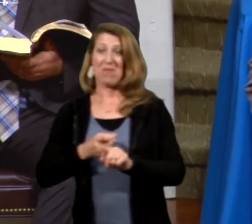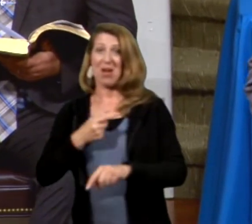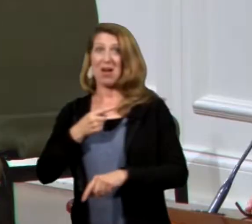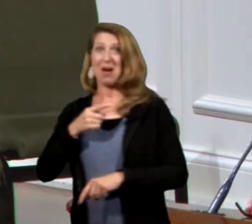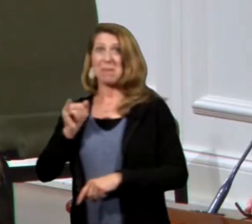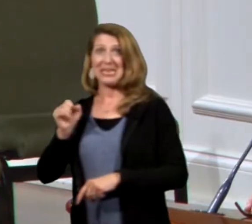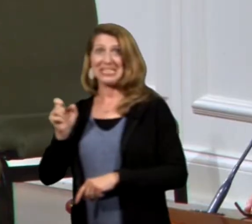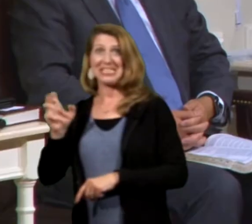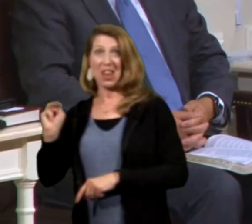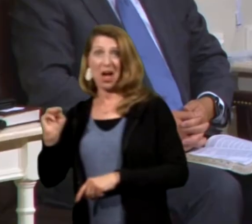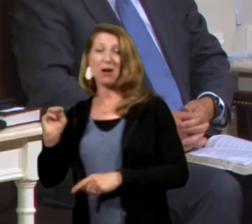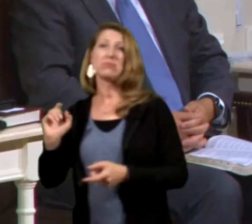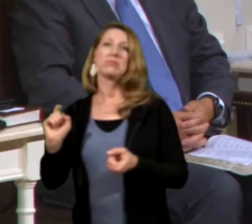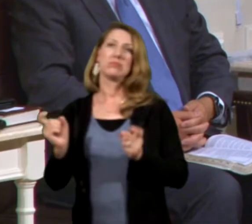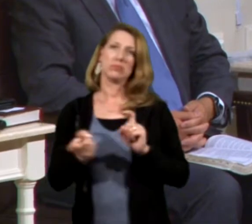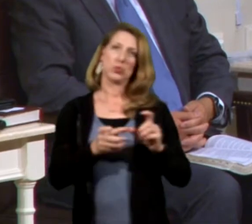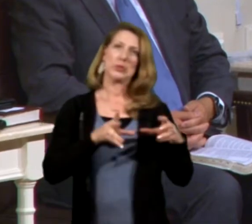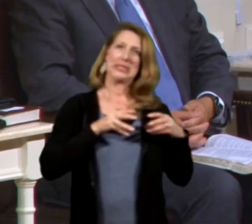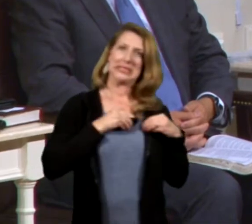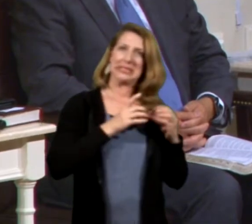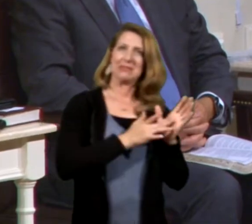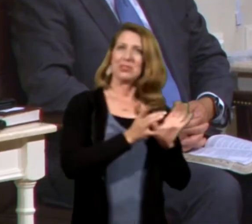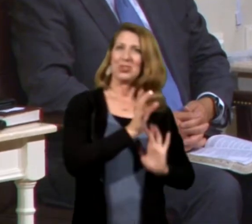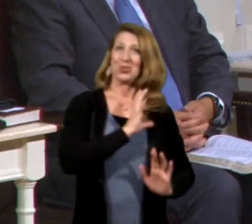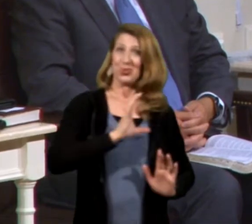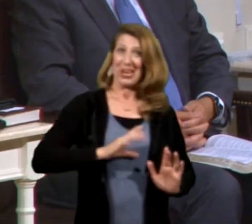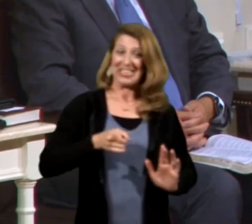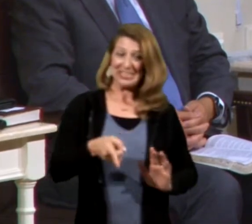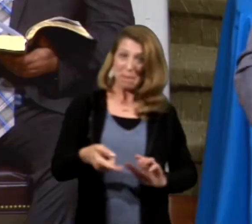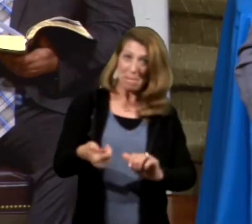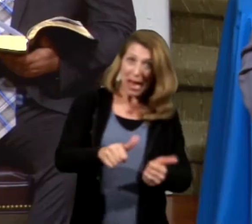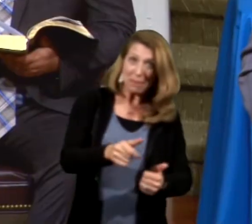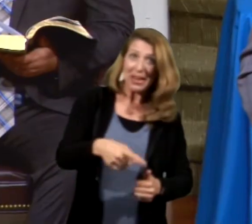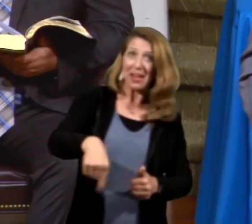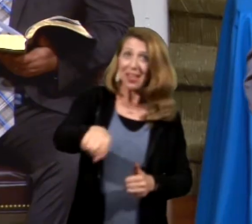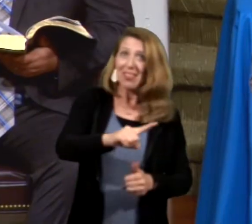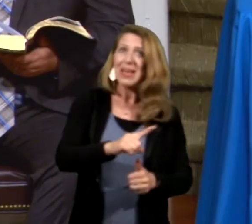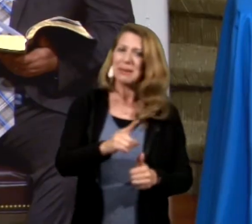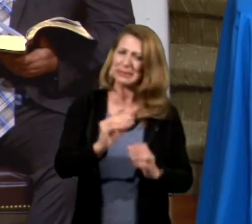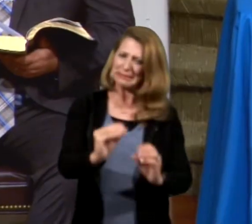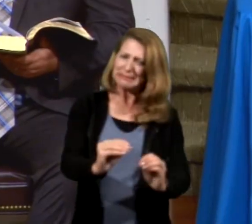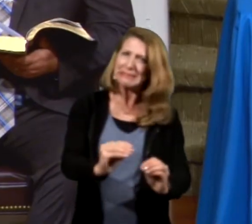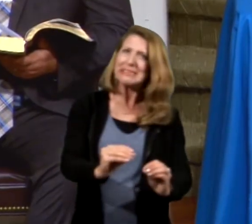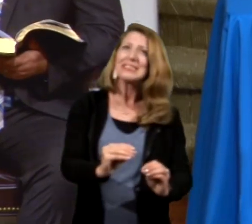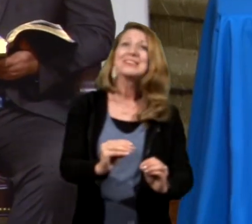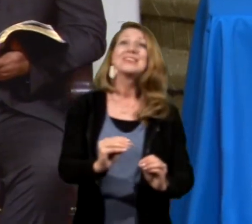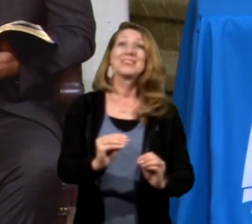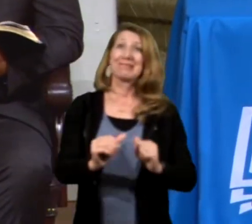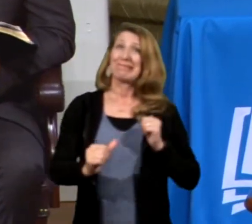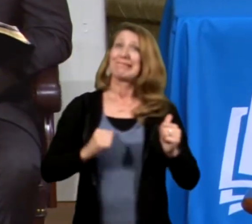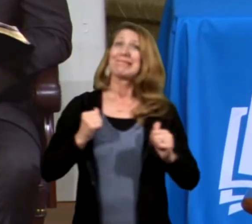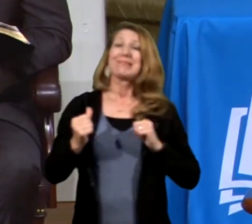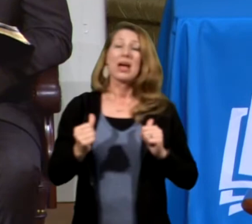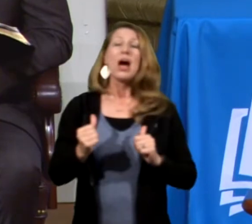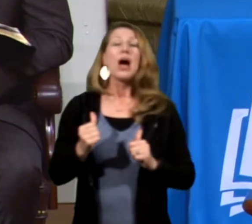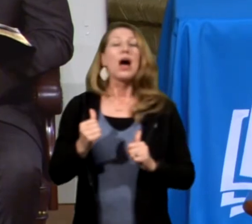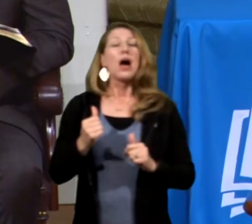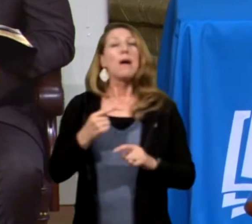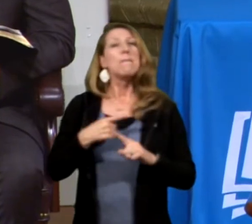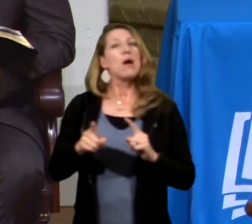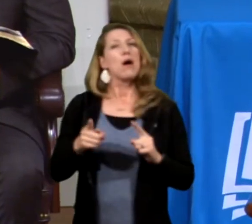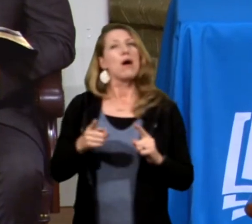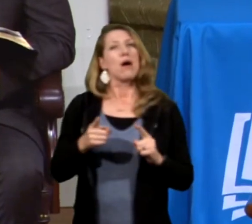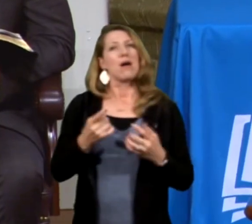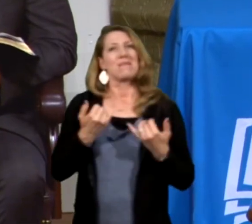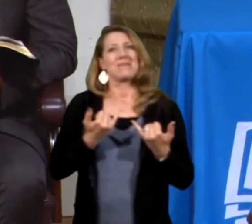Islam to the person of the Lord Jesus Christ, baptizing them, teaching them to grow very aggressively. However, I think